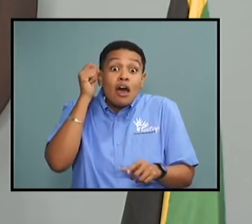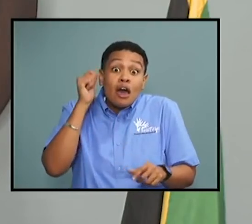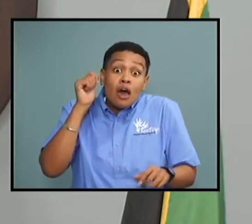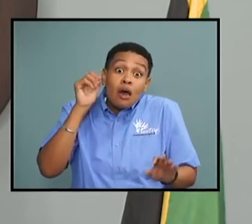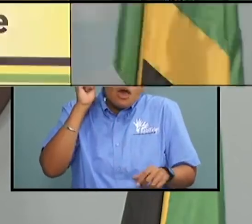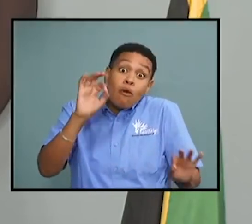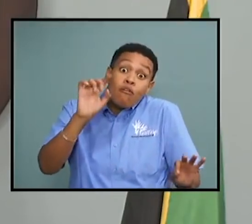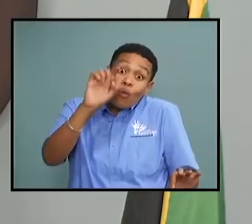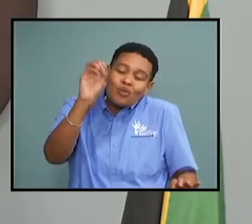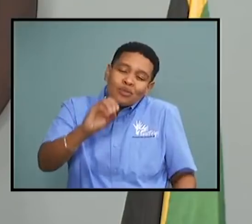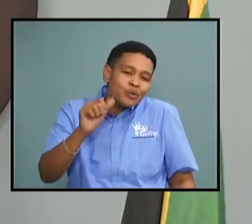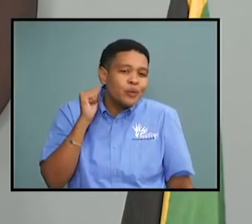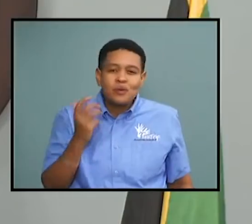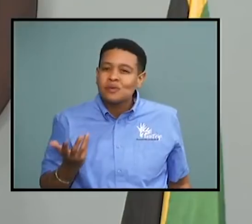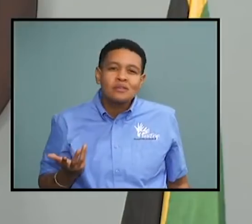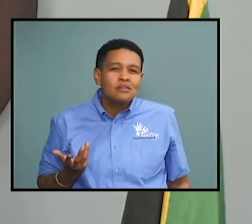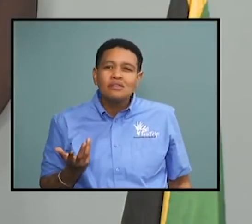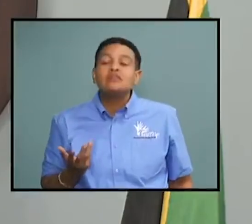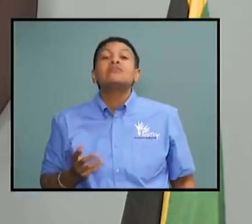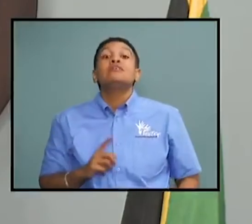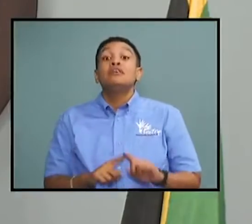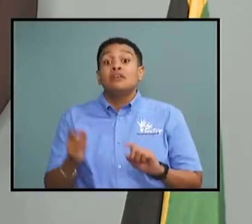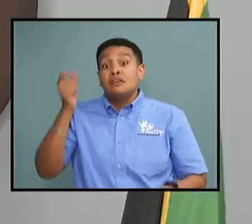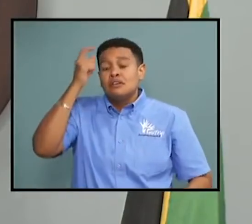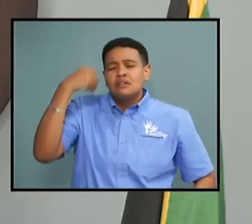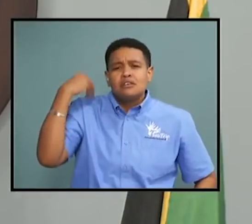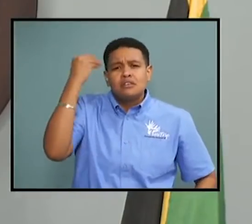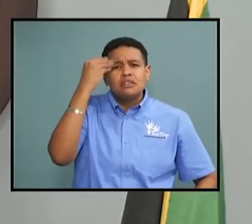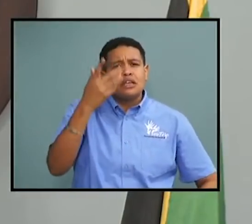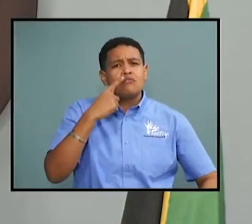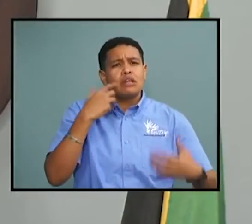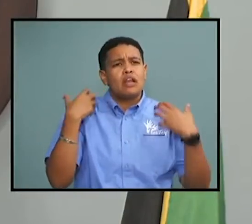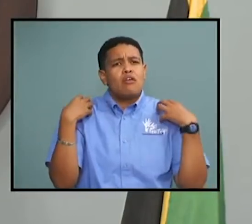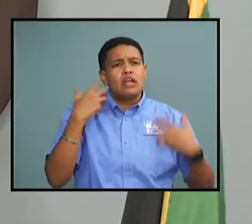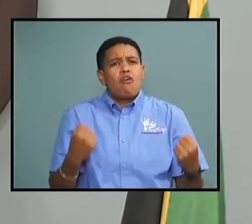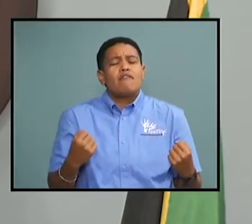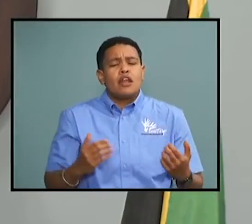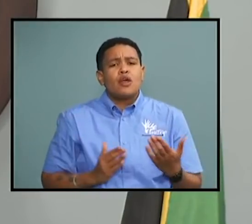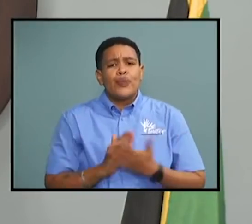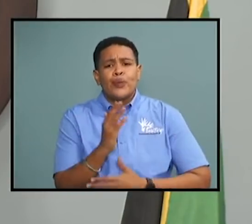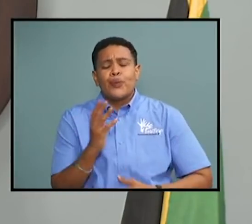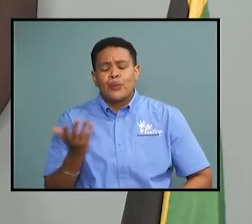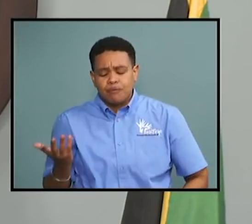right. But I can say confidently that through the